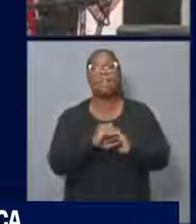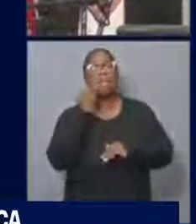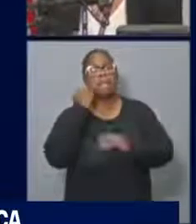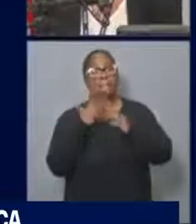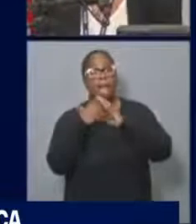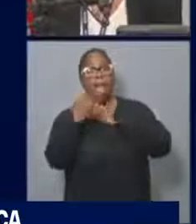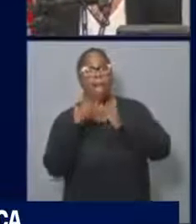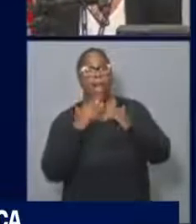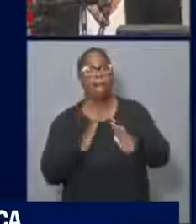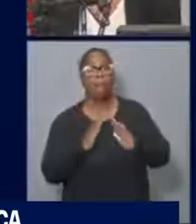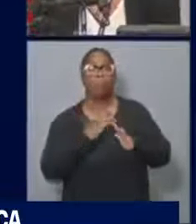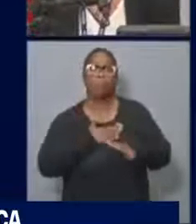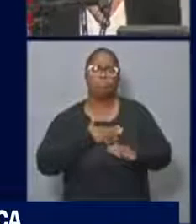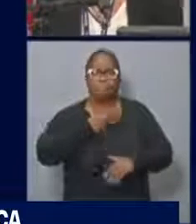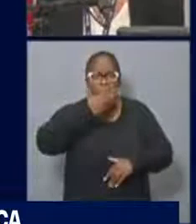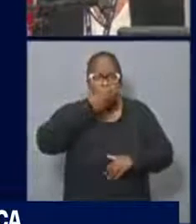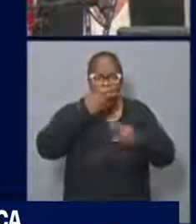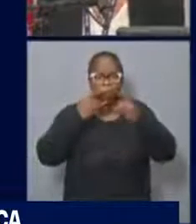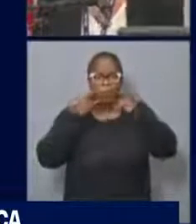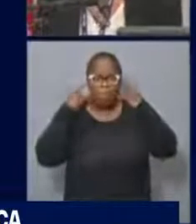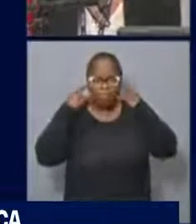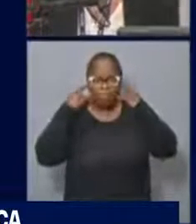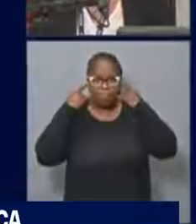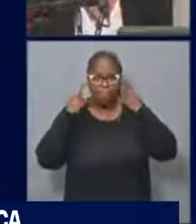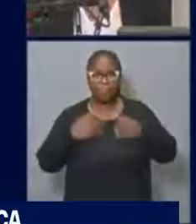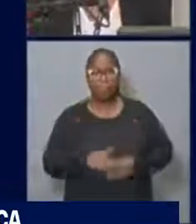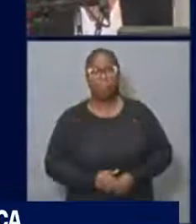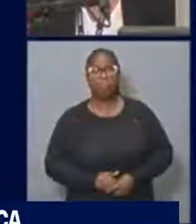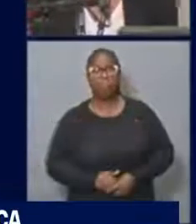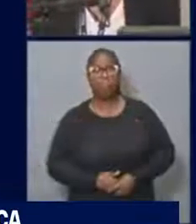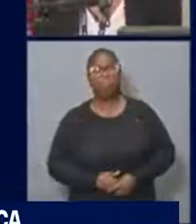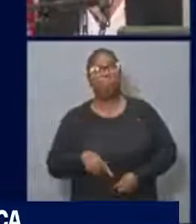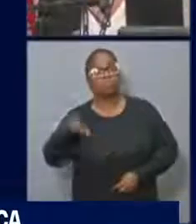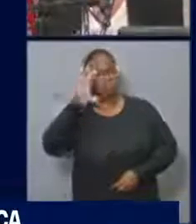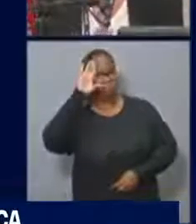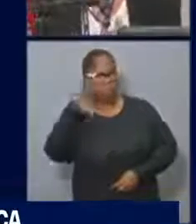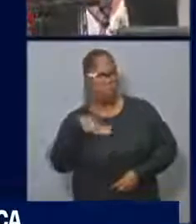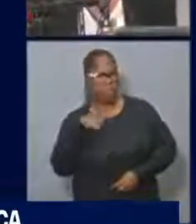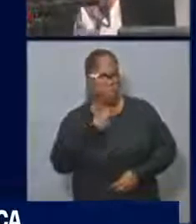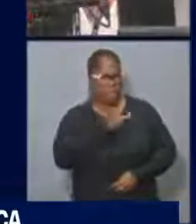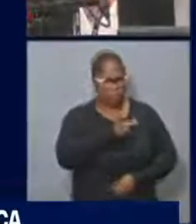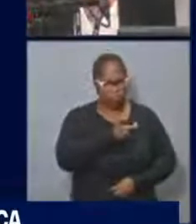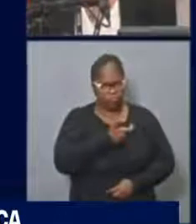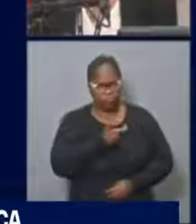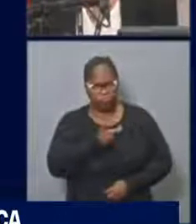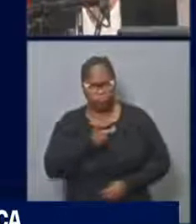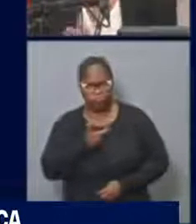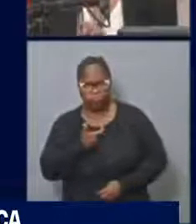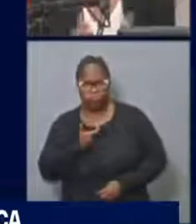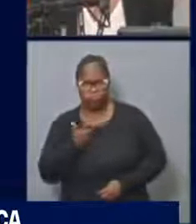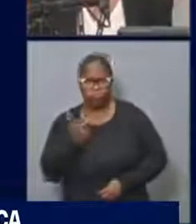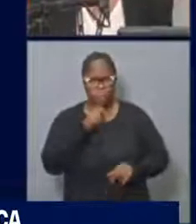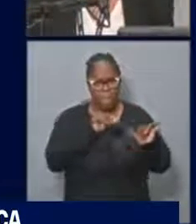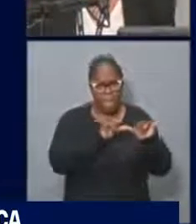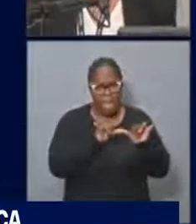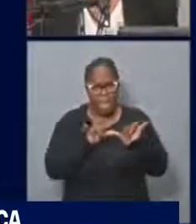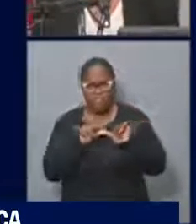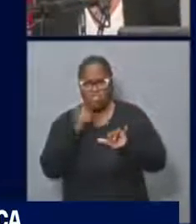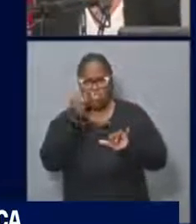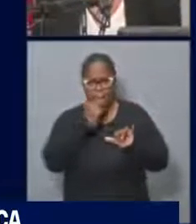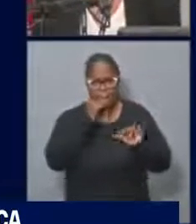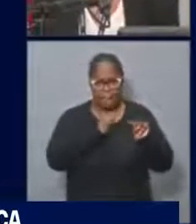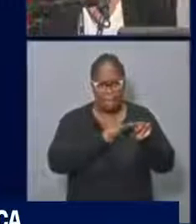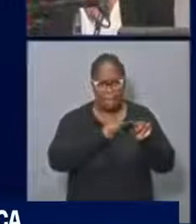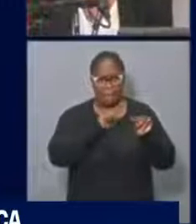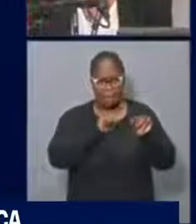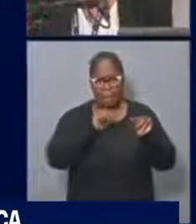you know, we also watch a set of daily metrics very carefully so that we can actually make some